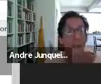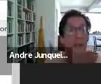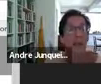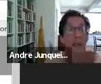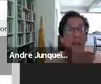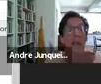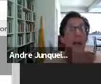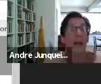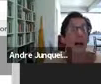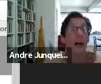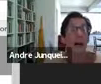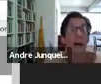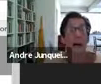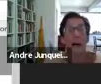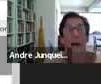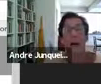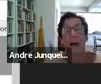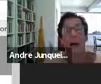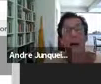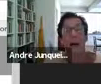going to be a